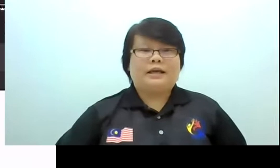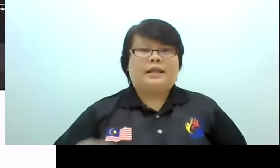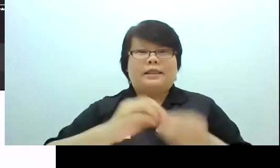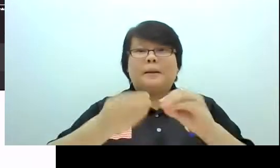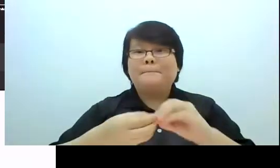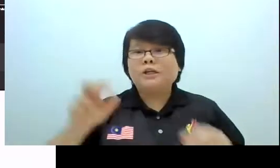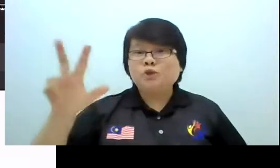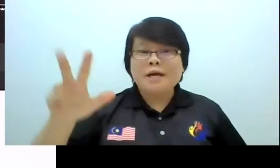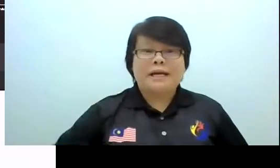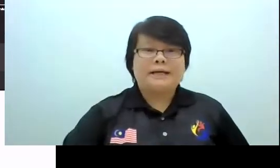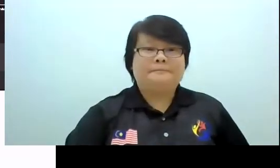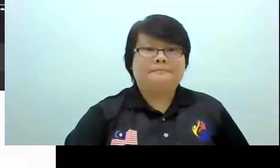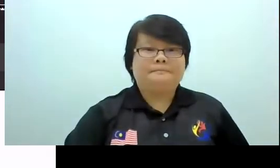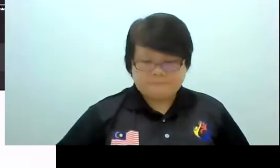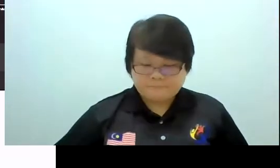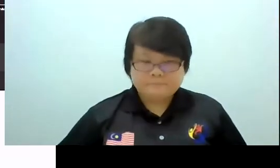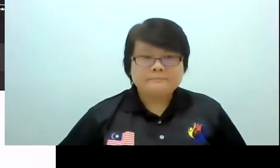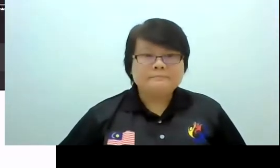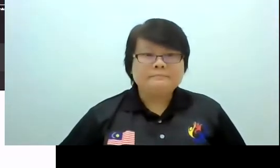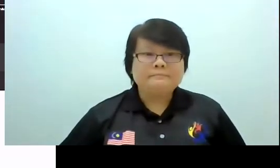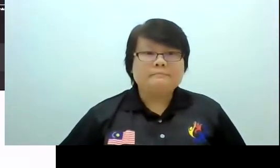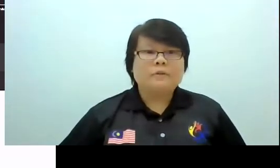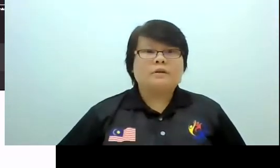Okay, number three.